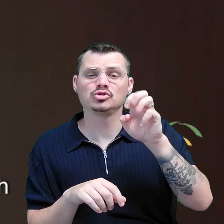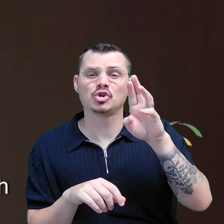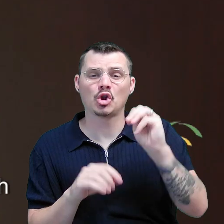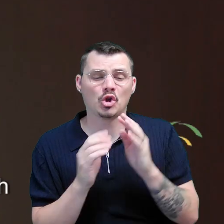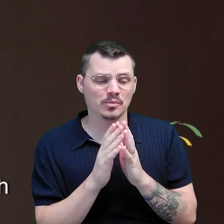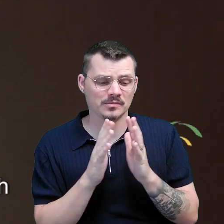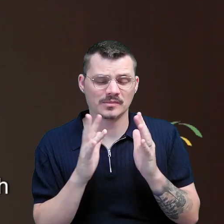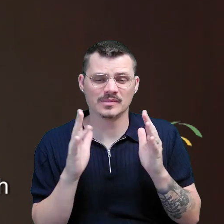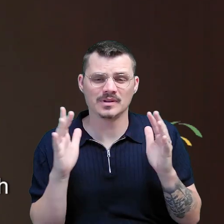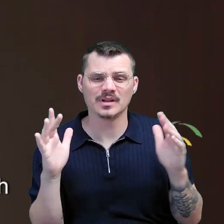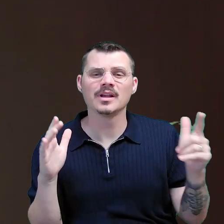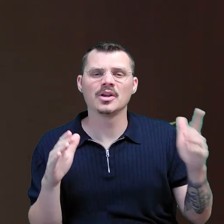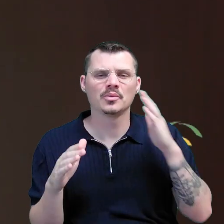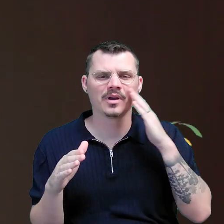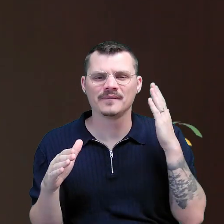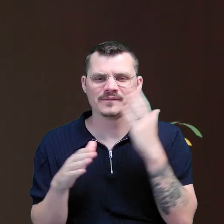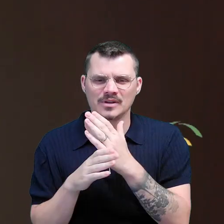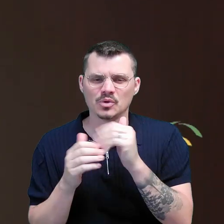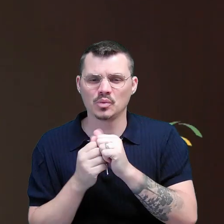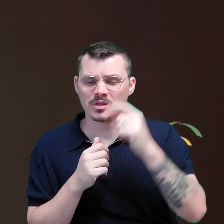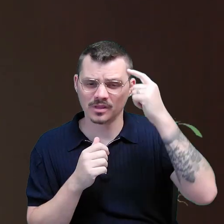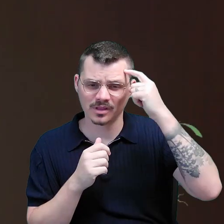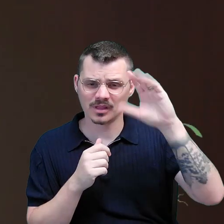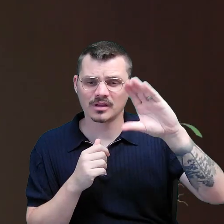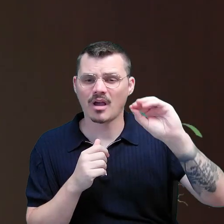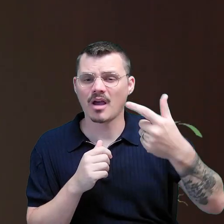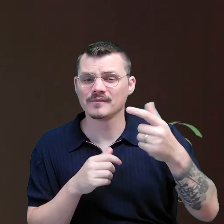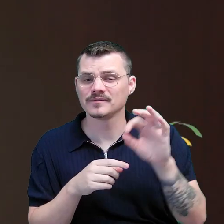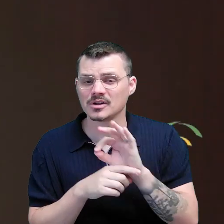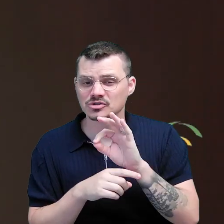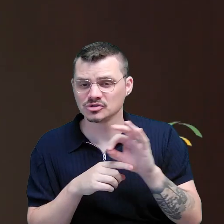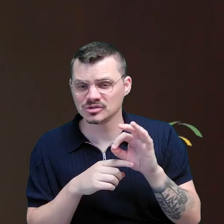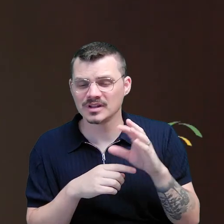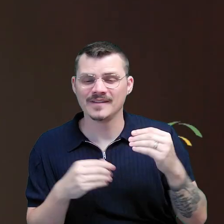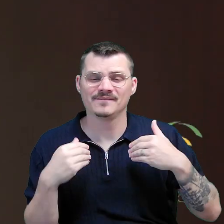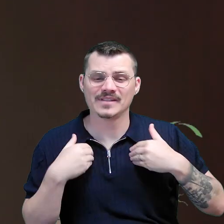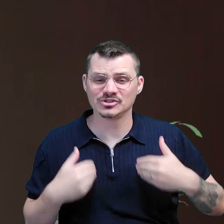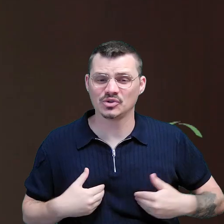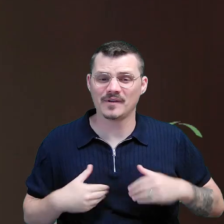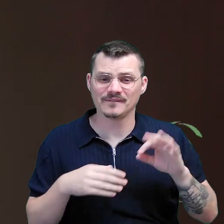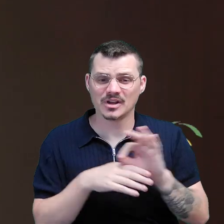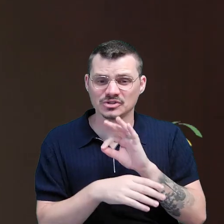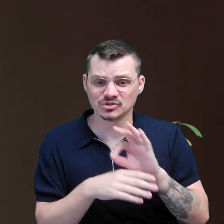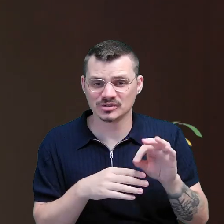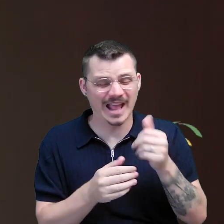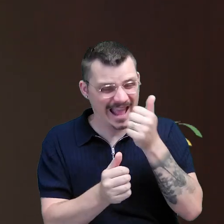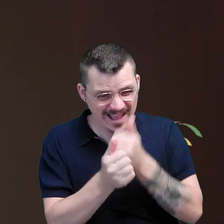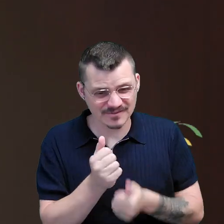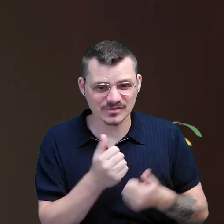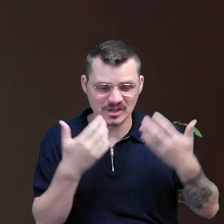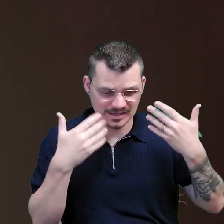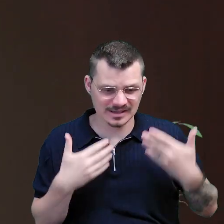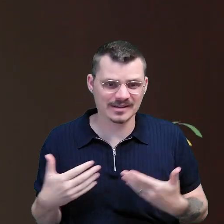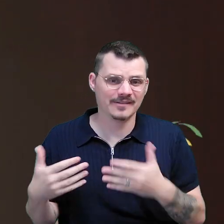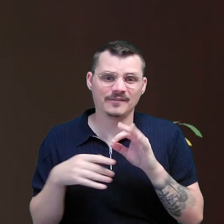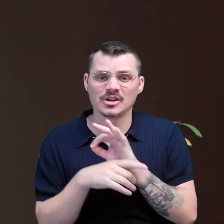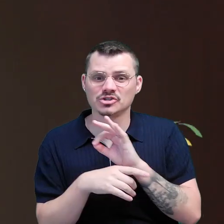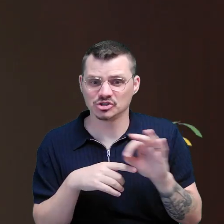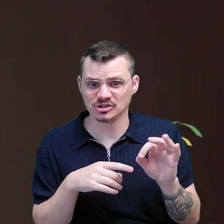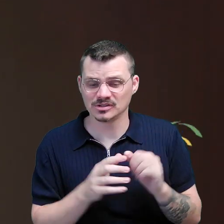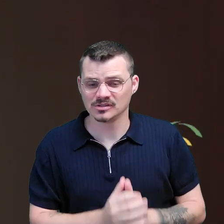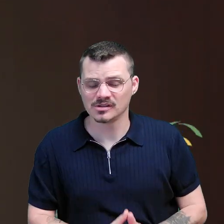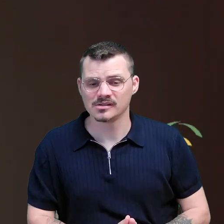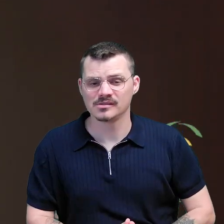term, they interfere with cognitive function, they interfere with physical function, every physical function,